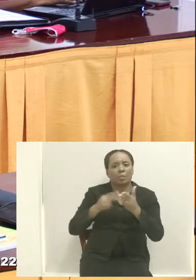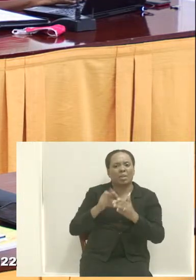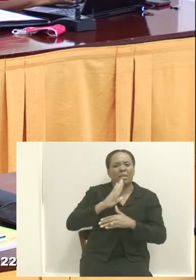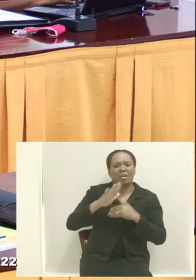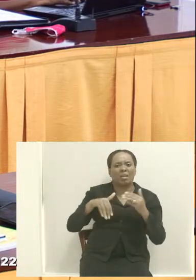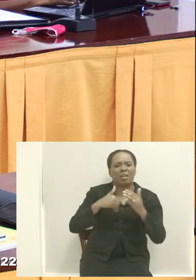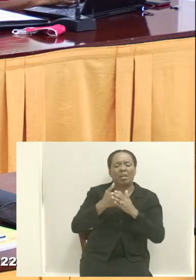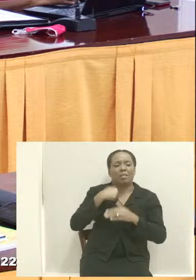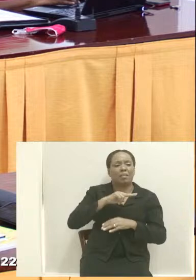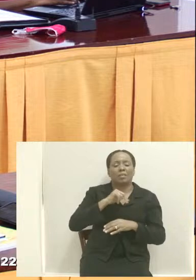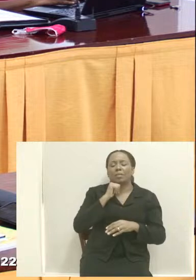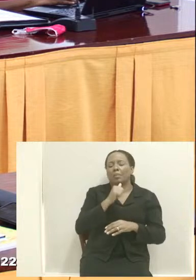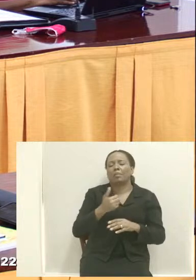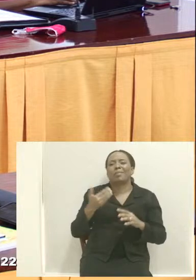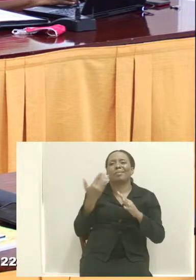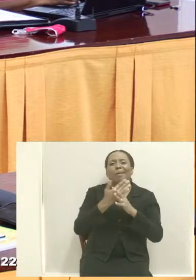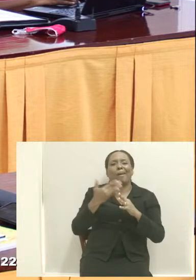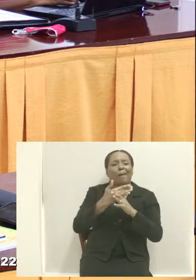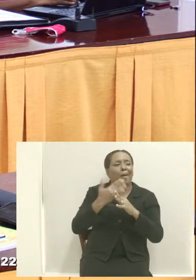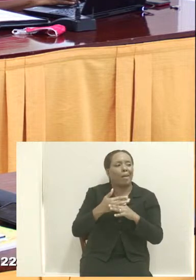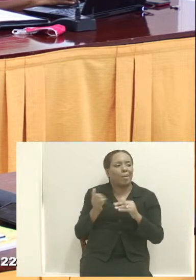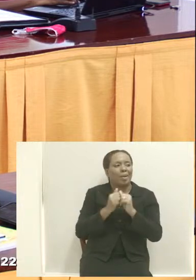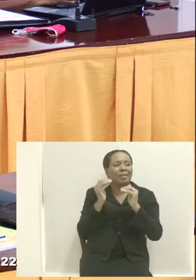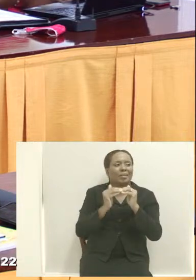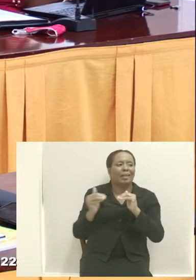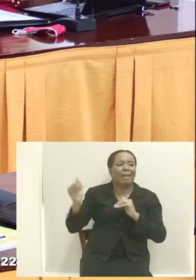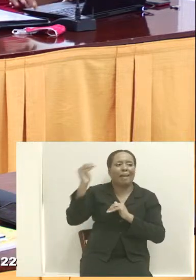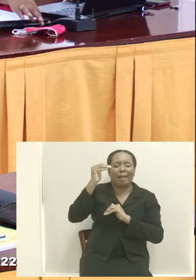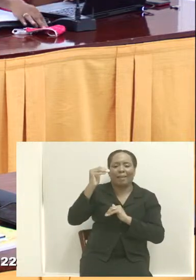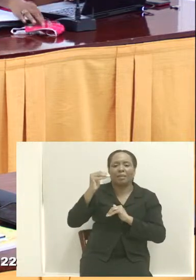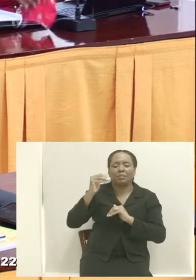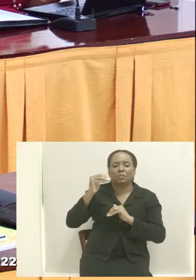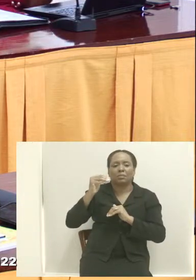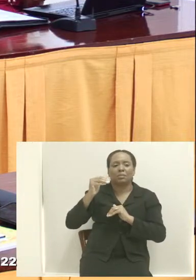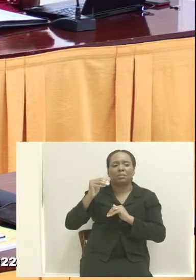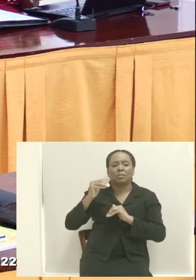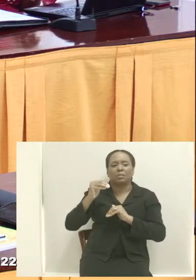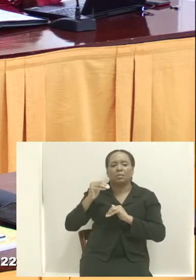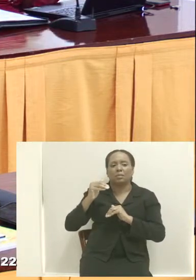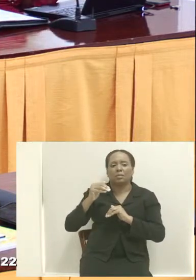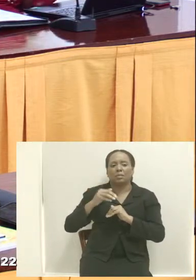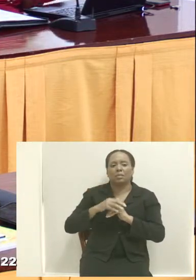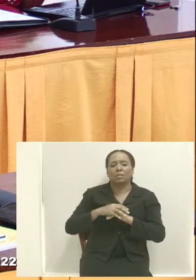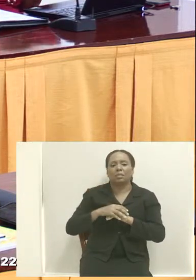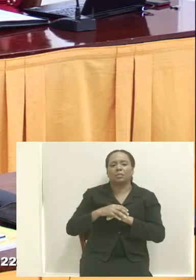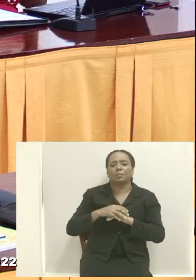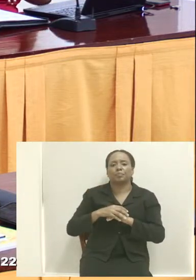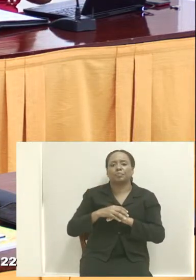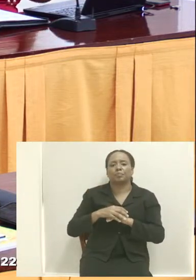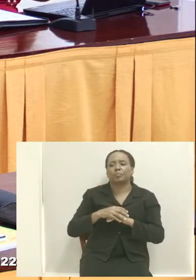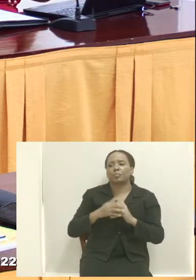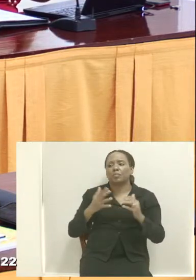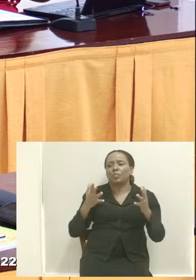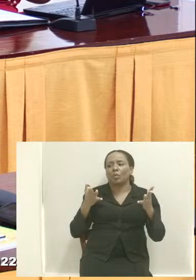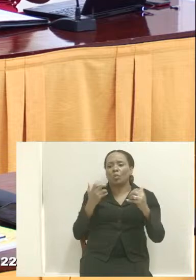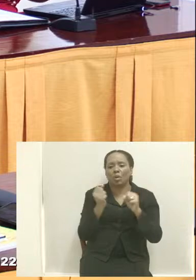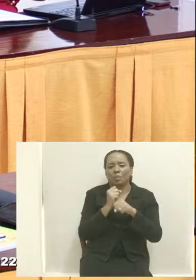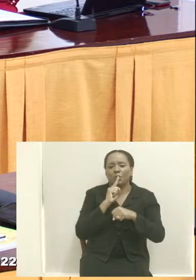to put themselves together with the correct amount of training and recognition of